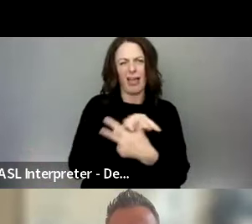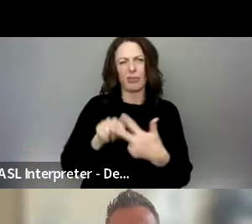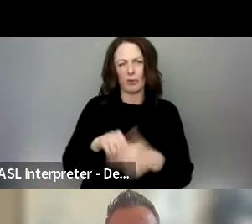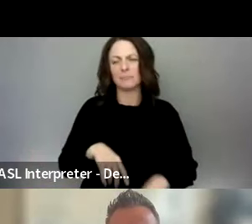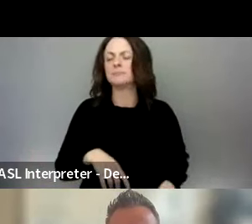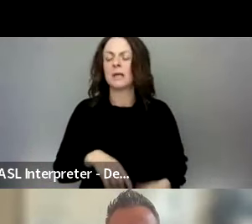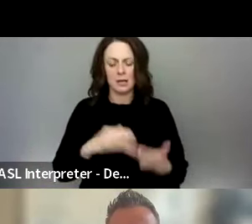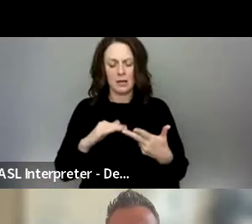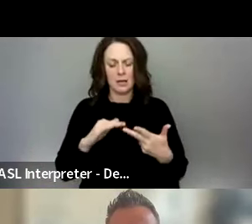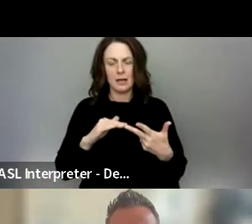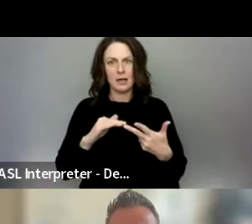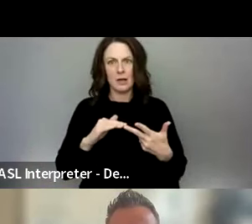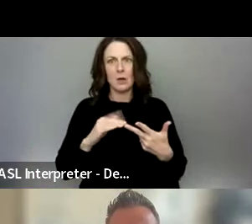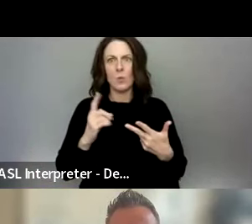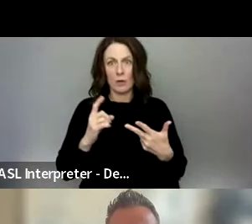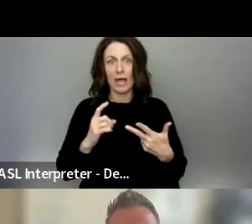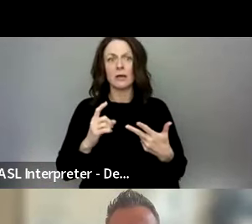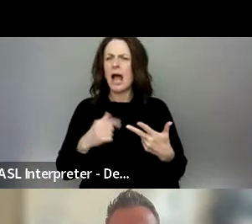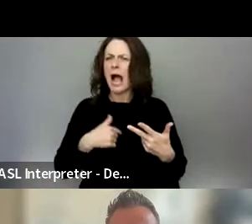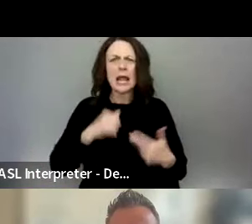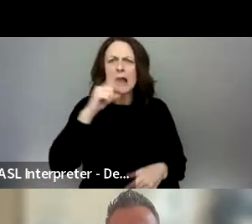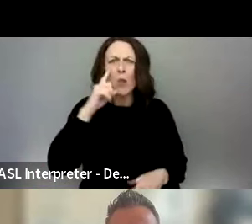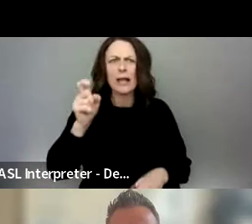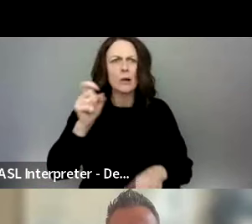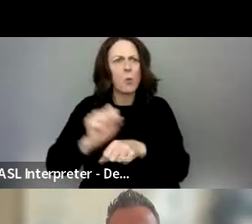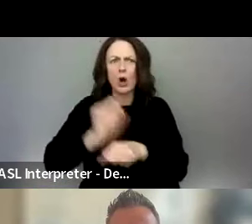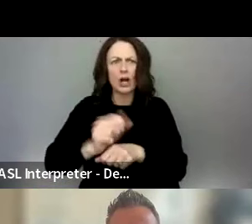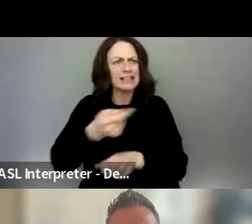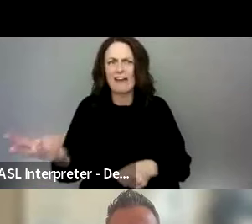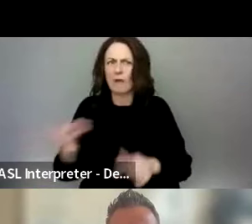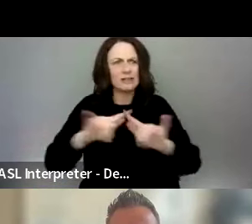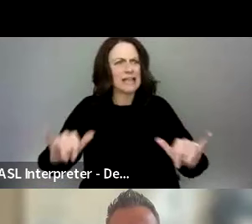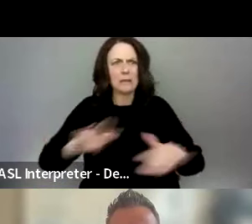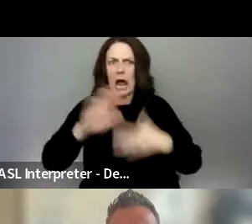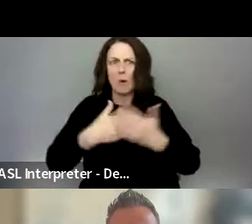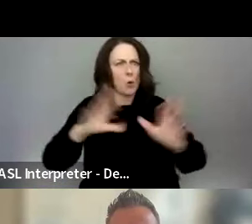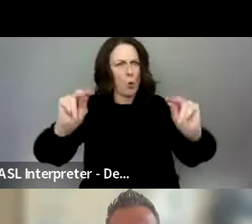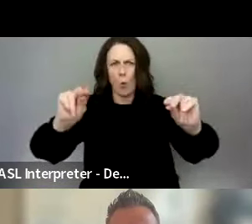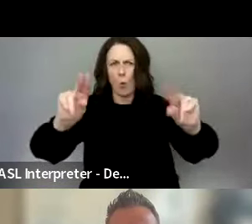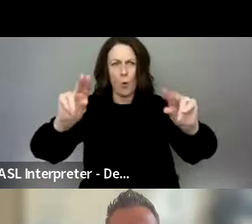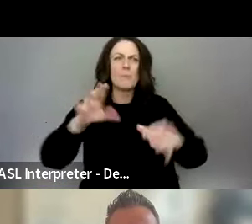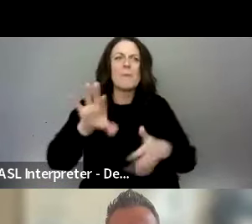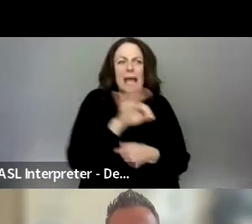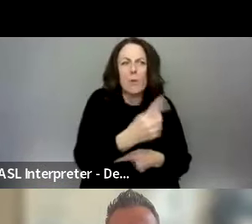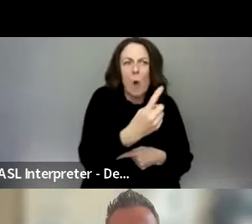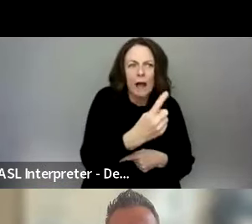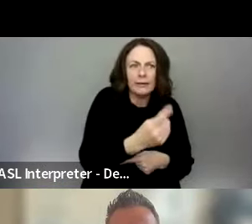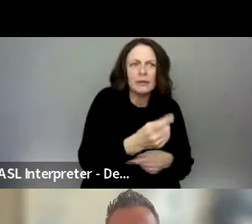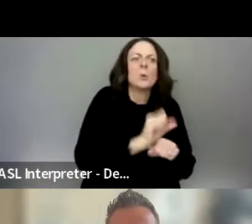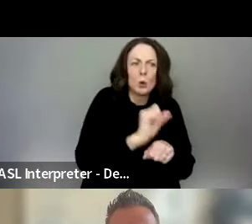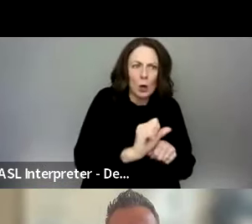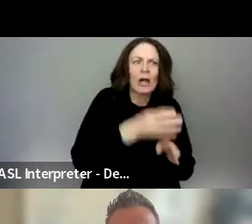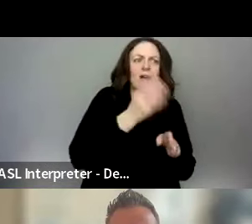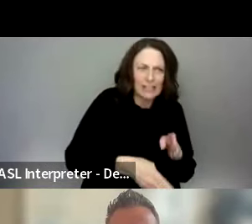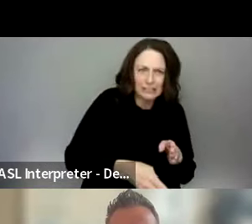And then one, and I don't think we should be working on several things at the same time, but if we could like pick one and go